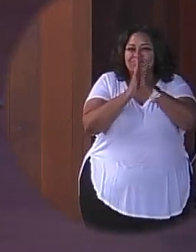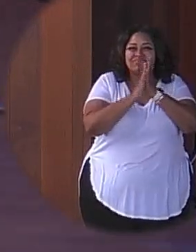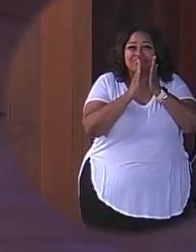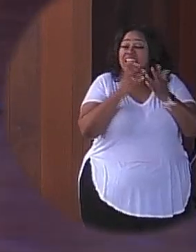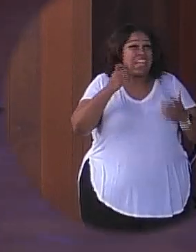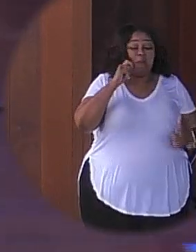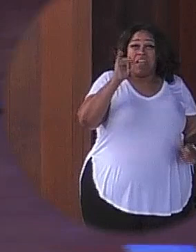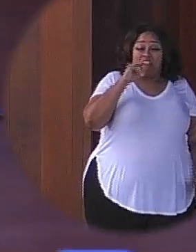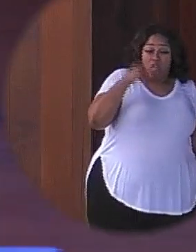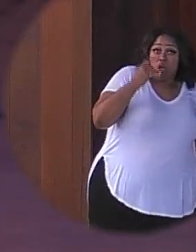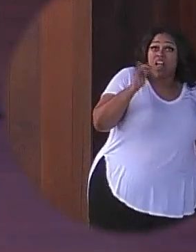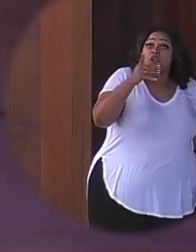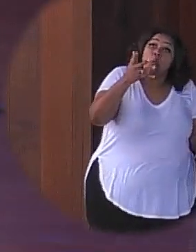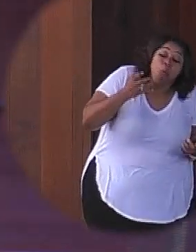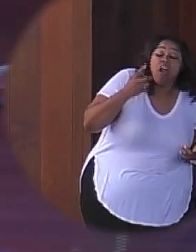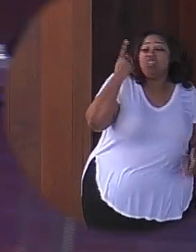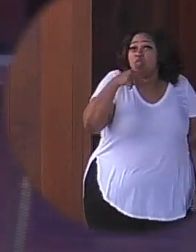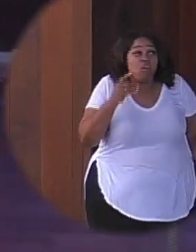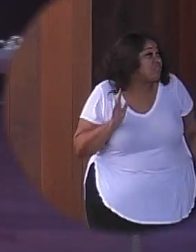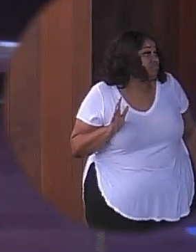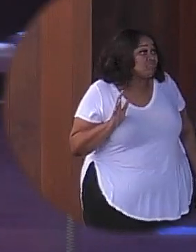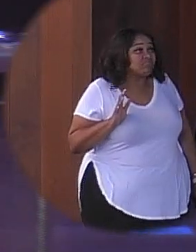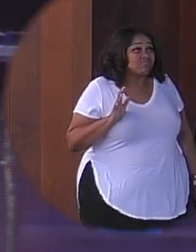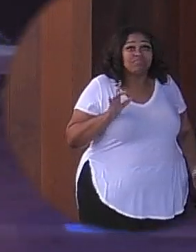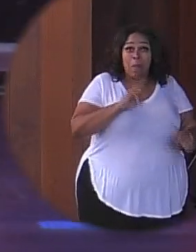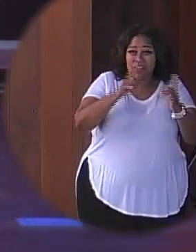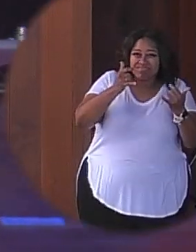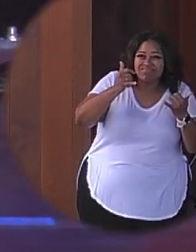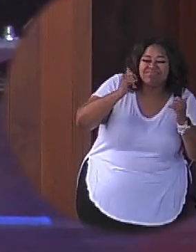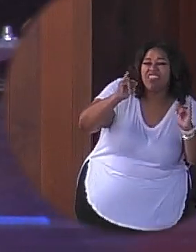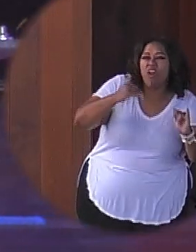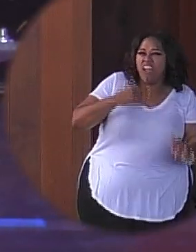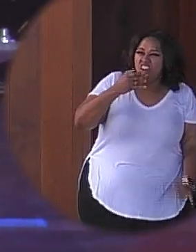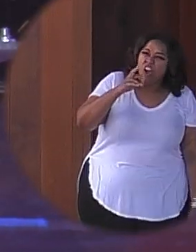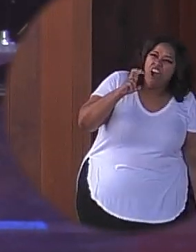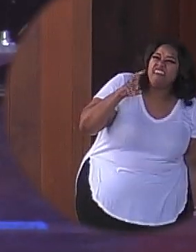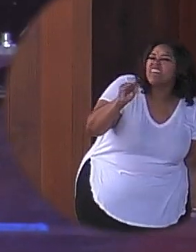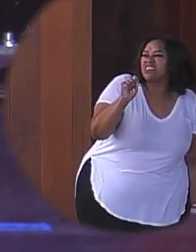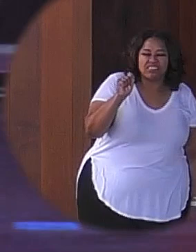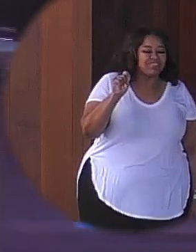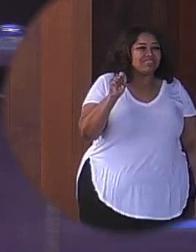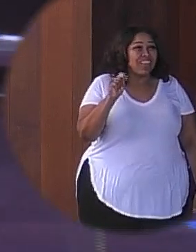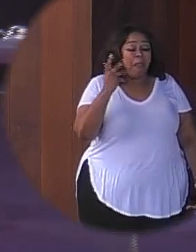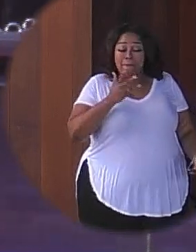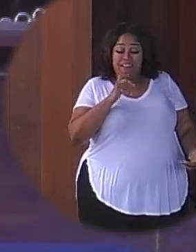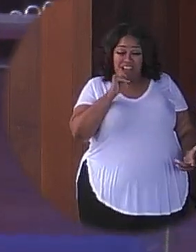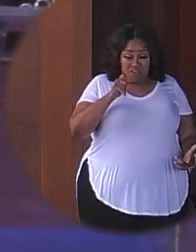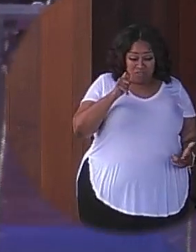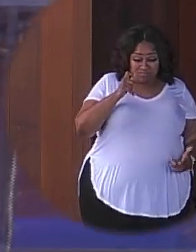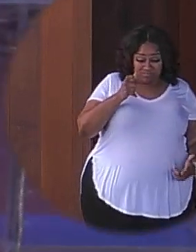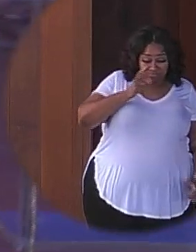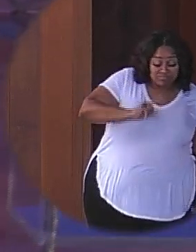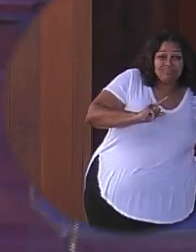It may not look the way you want it to look, but you still have a harvest. It may not go